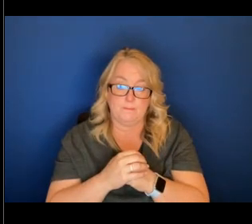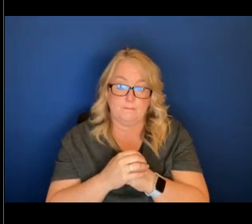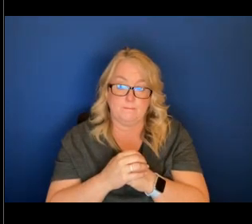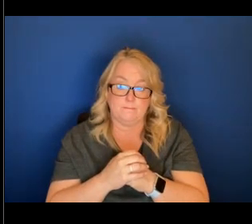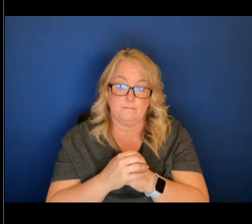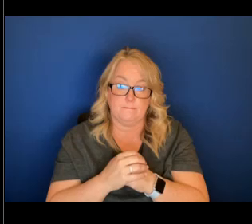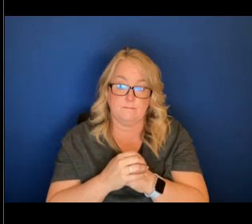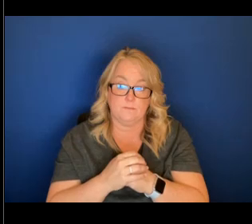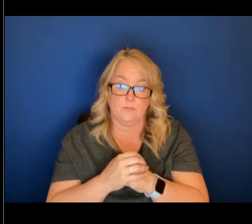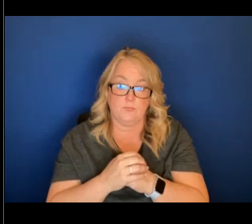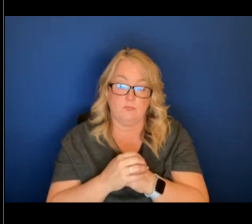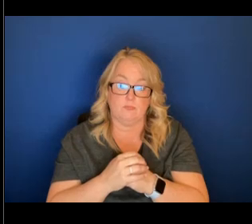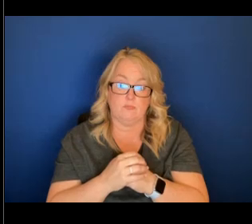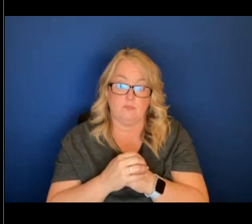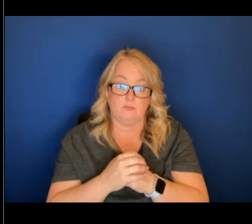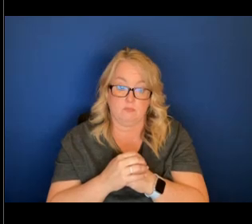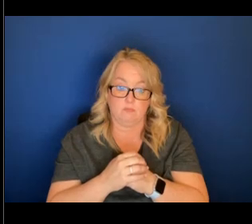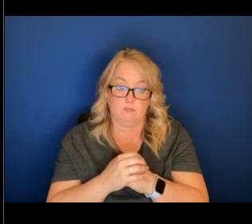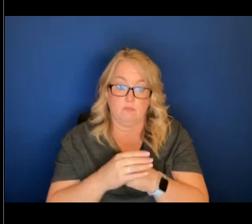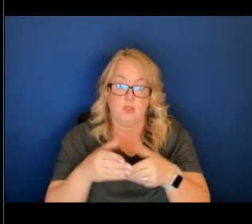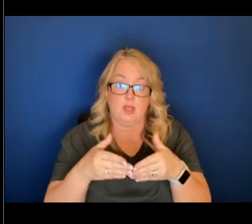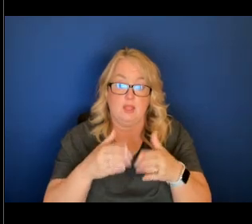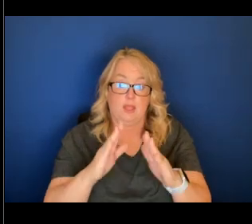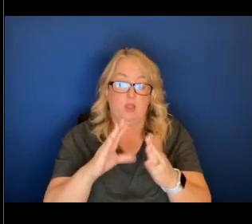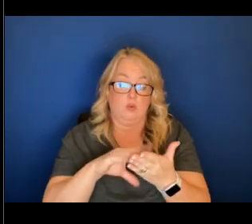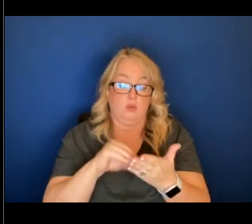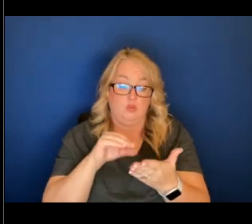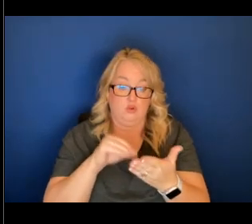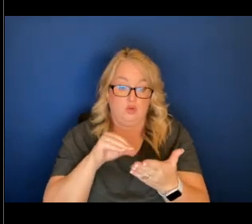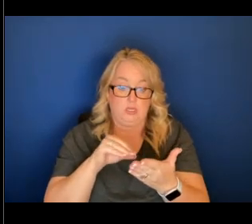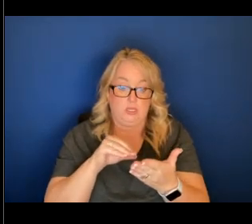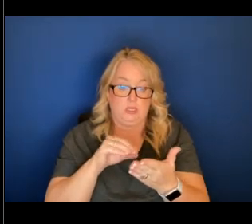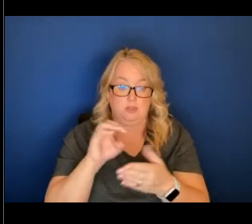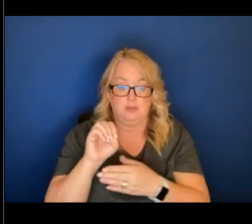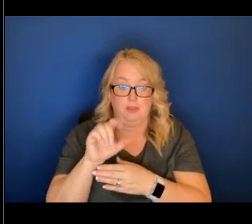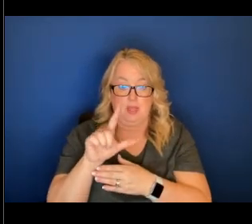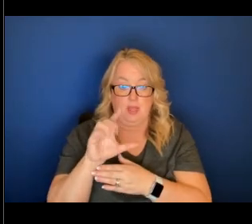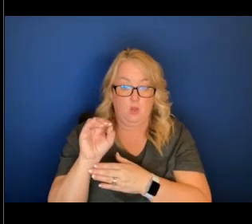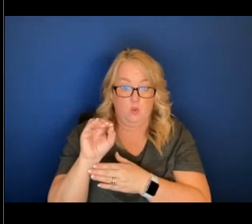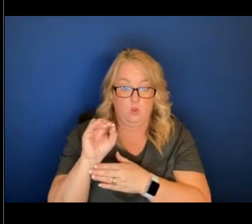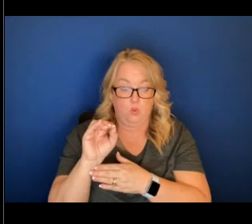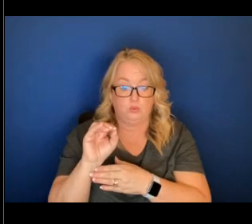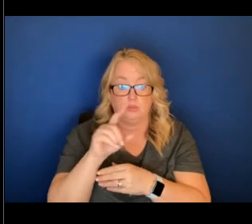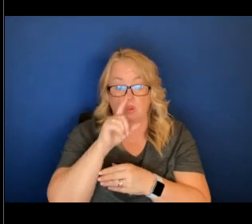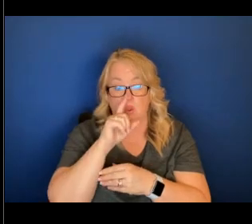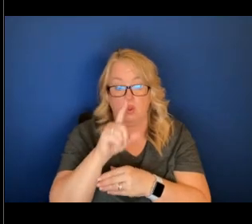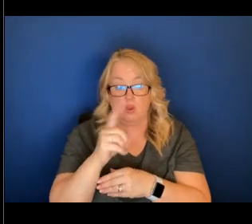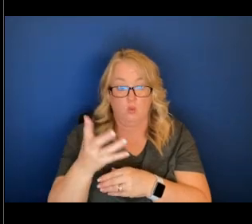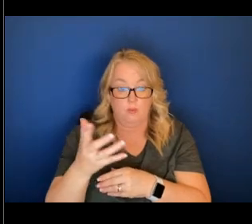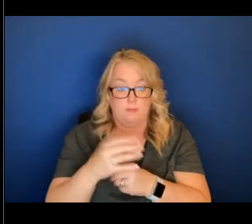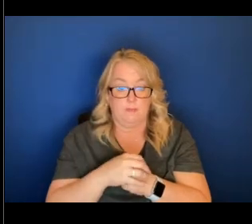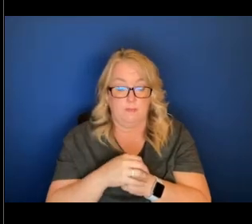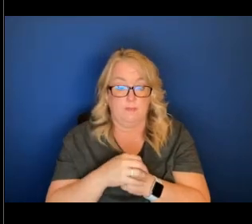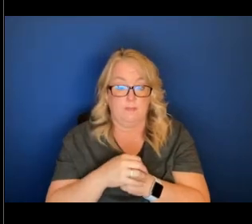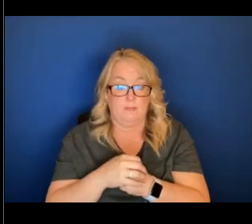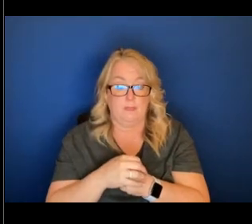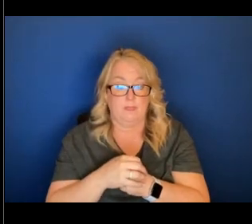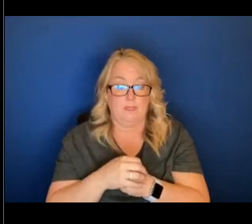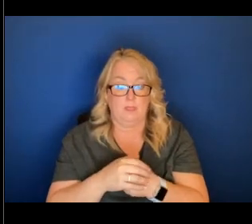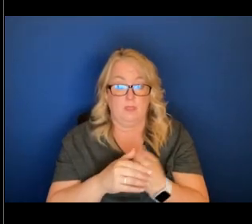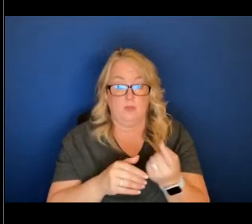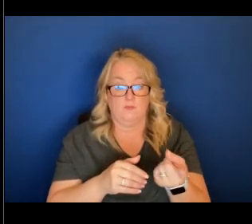Our topics and enabling learning objectives, or ELOs, are as follows. Topic